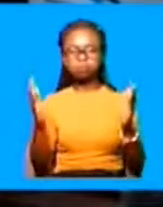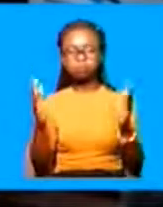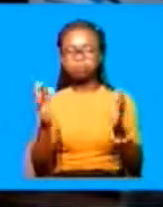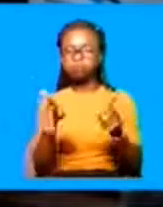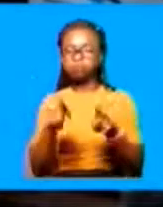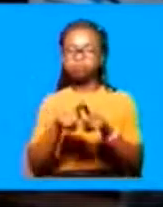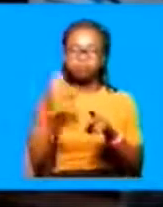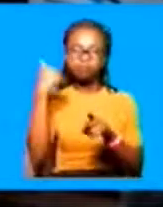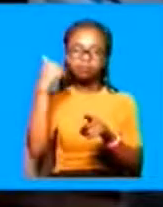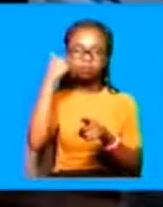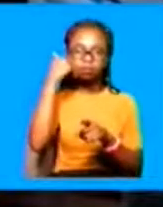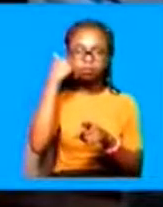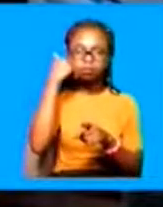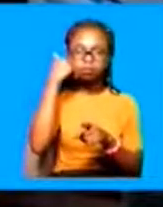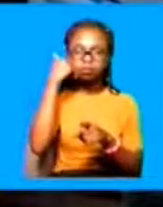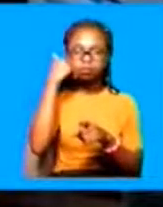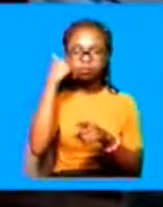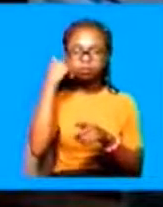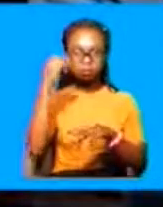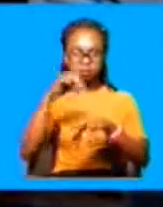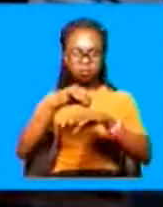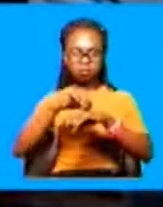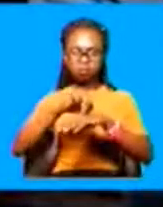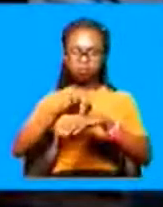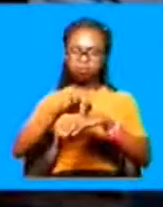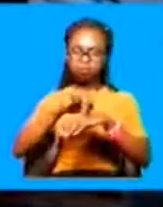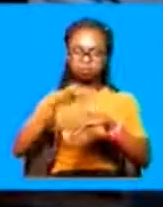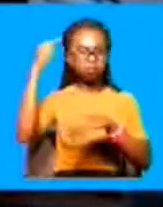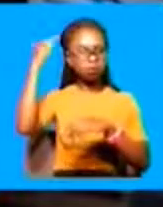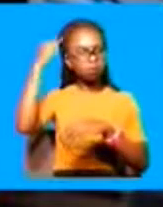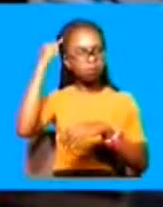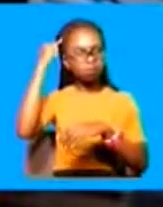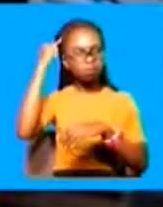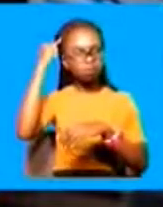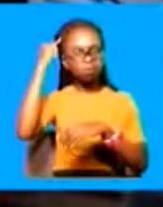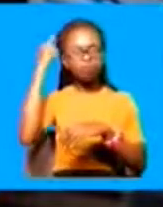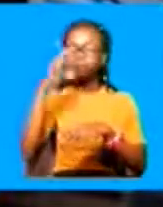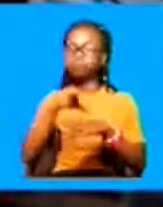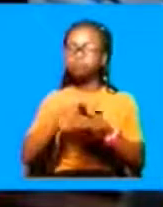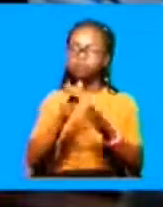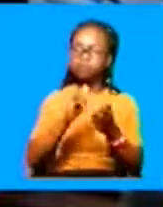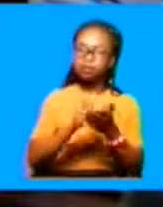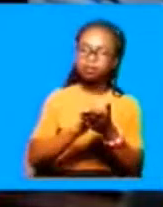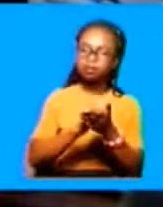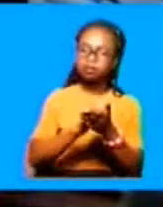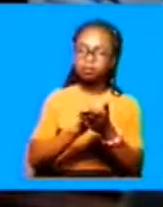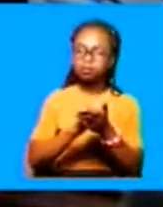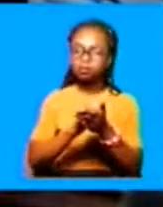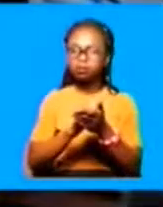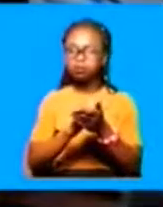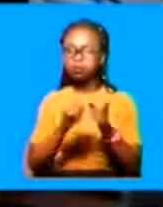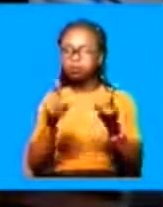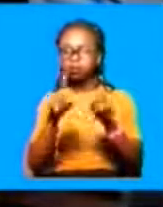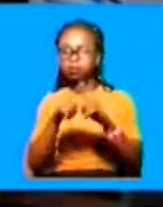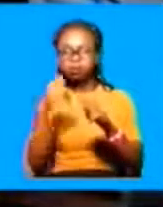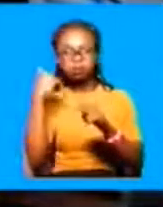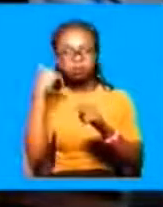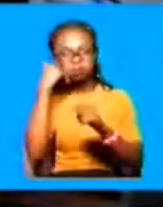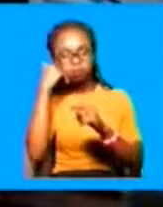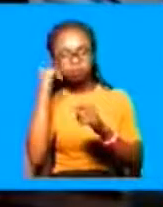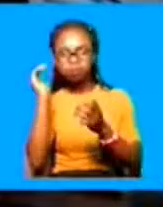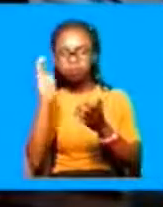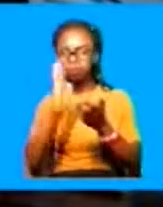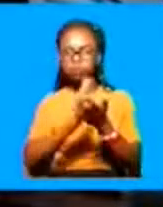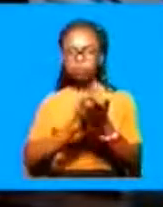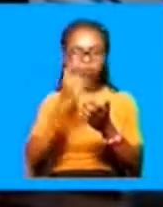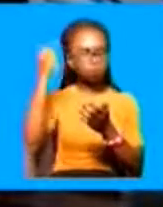mamako pien mar obwongo, iyudo ni o affect nerves mag